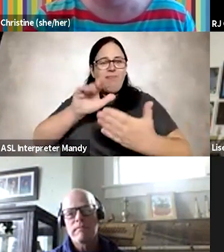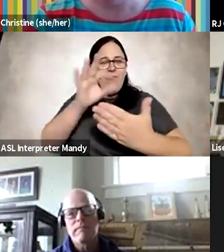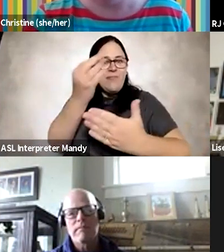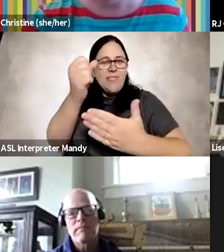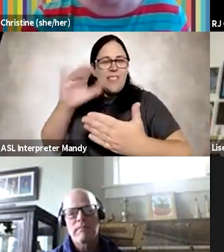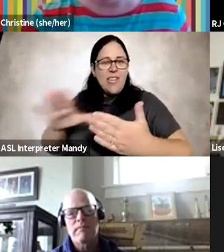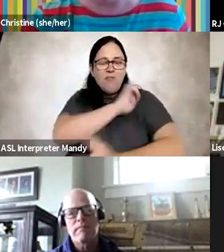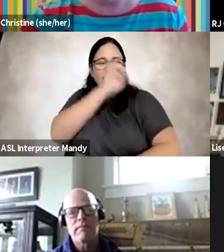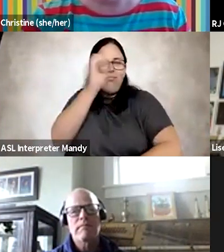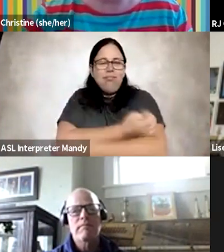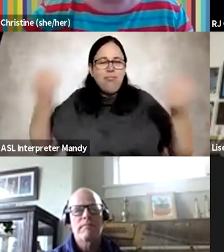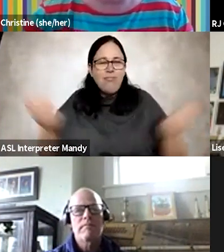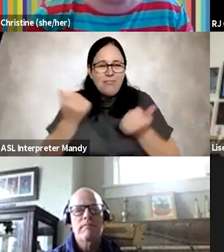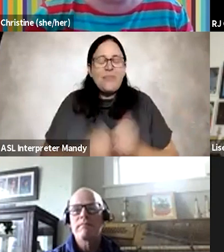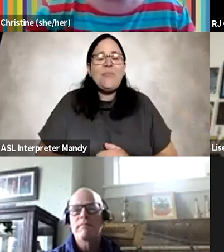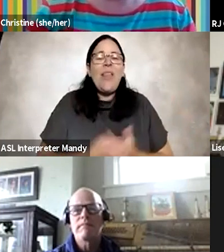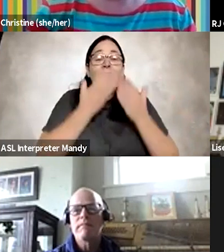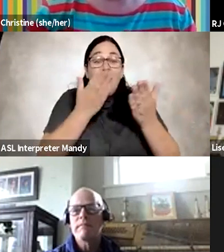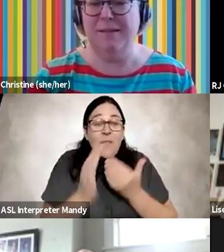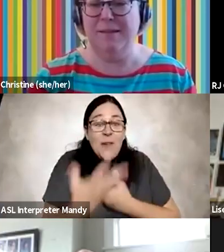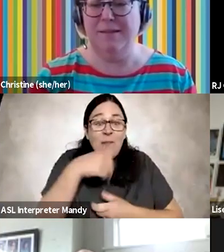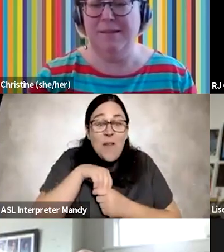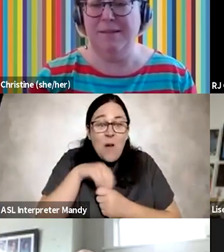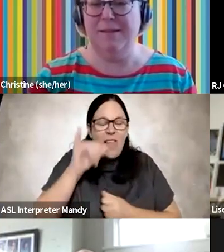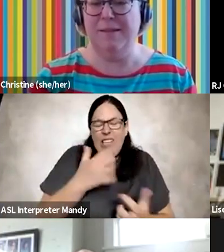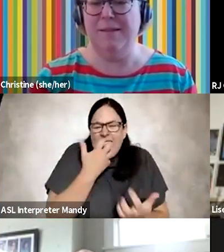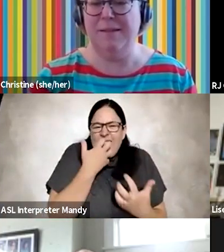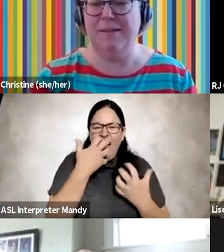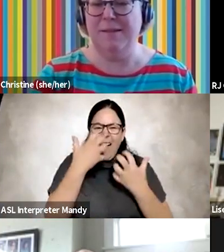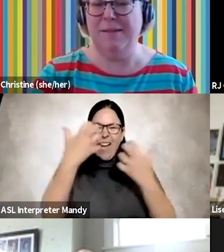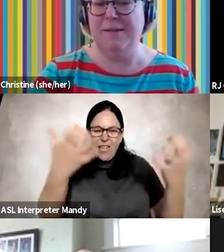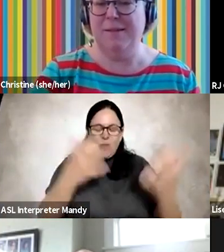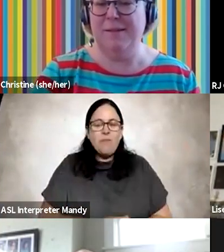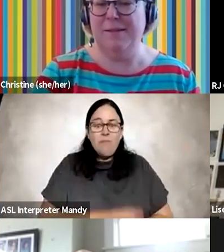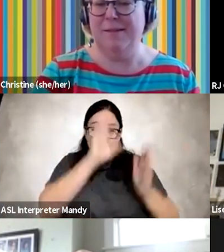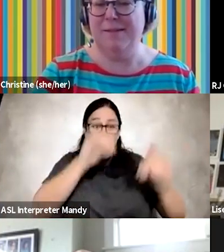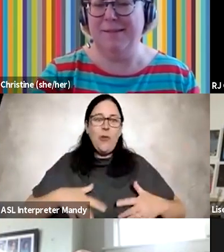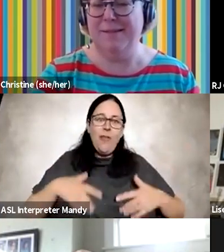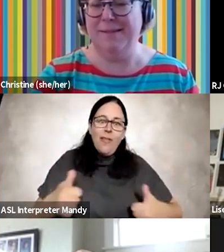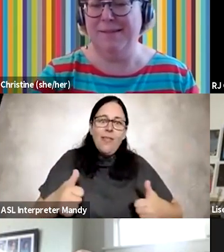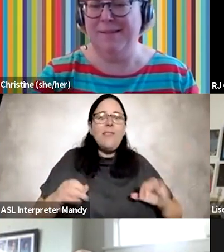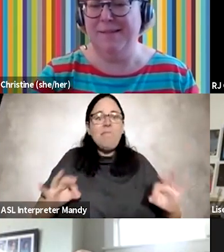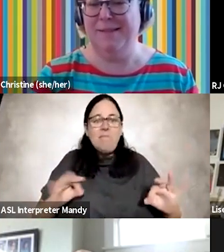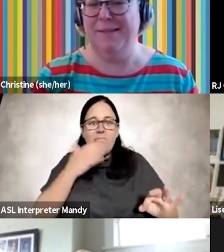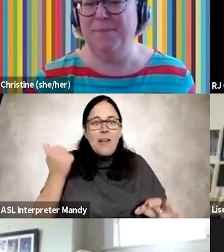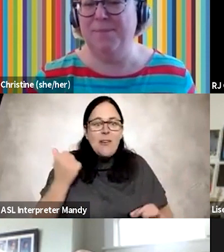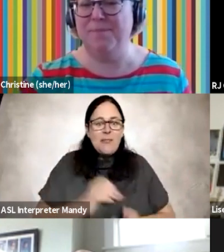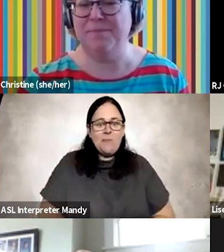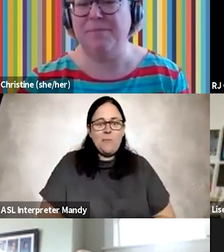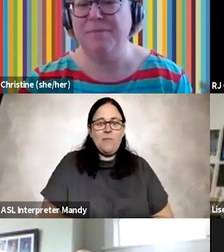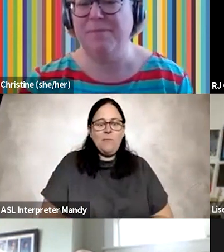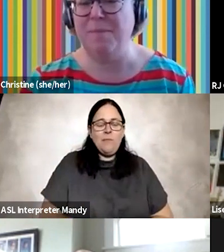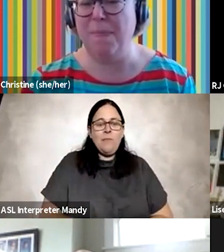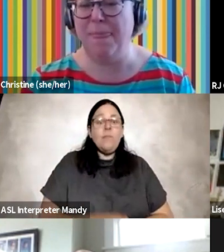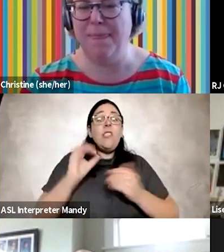gusto. Thanks for participating in that primal scream. I hope you feel a little bit better. Let us know in the